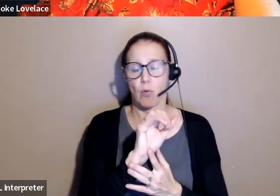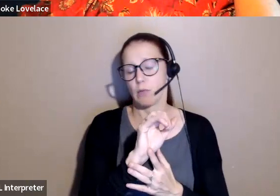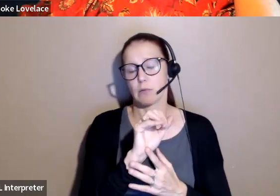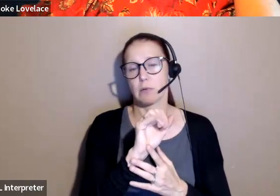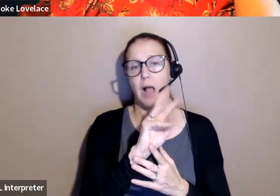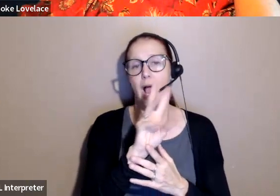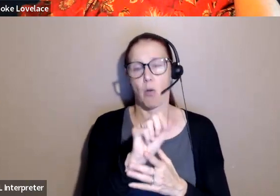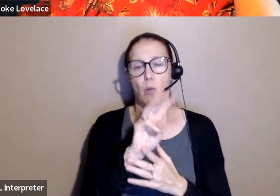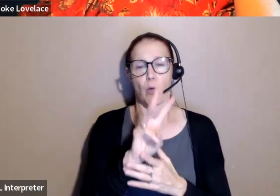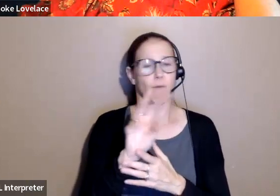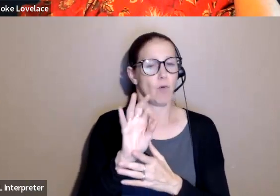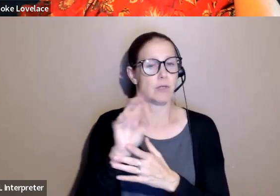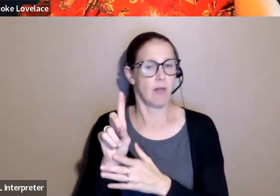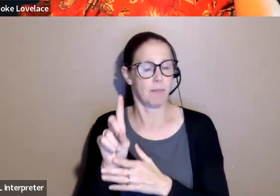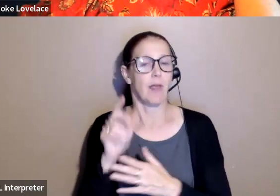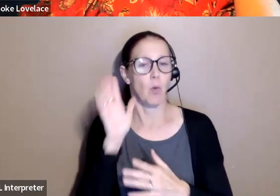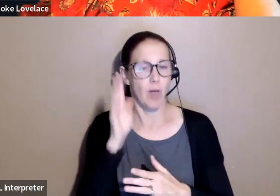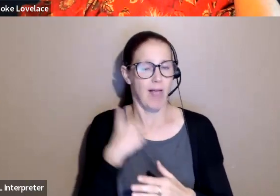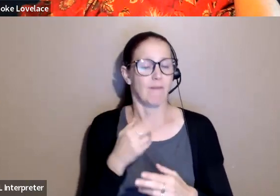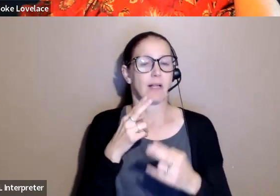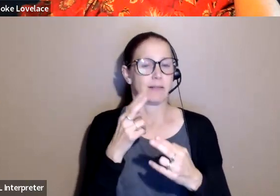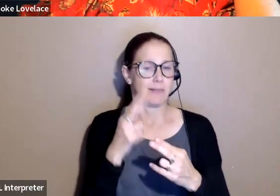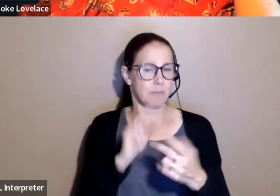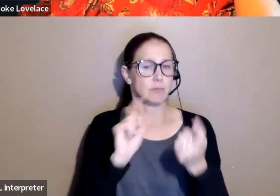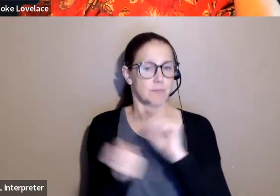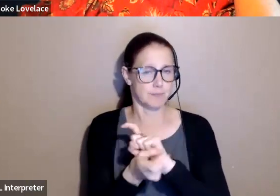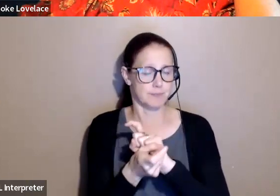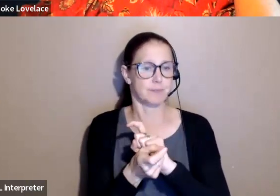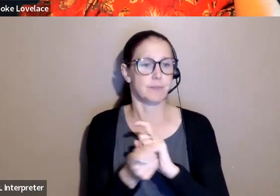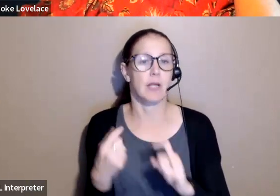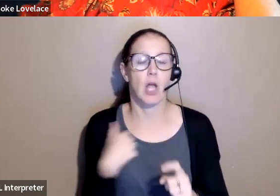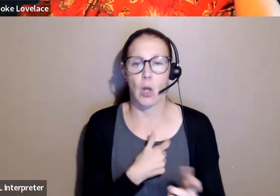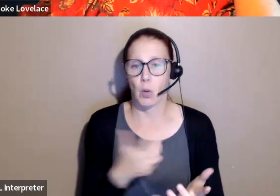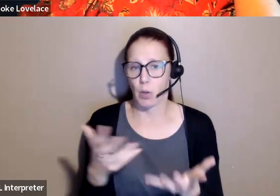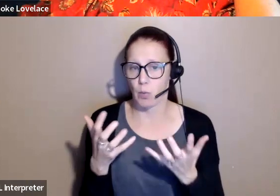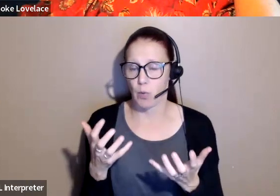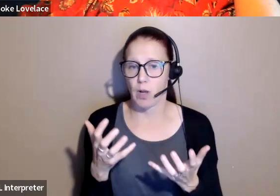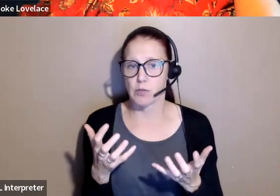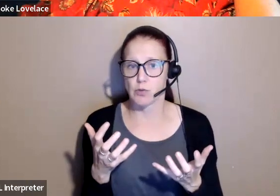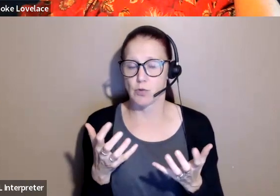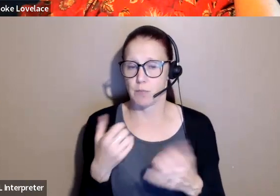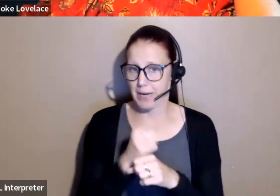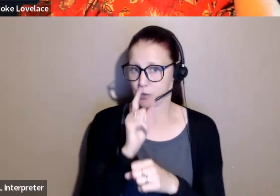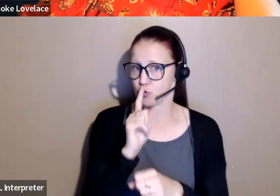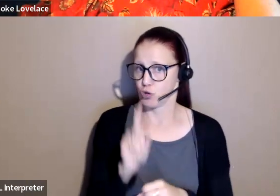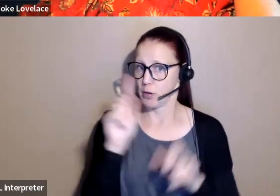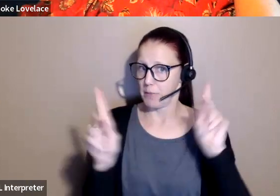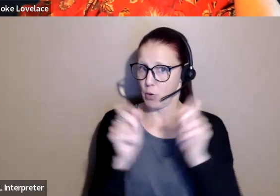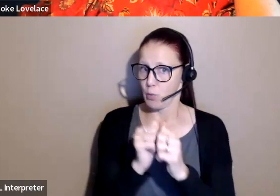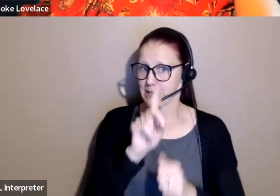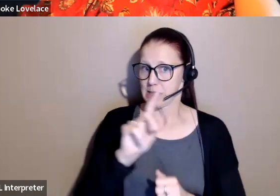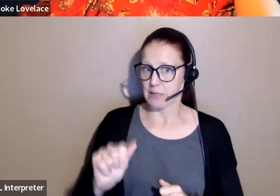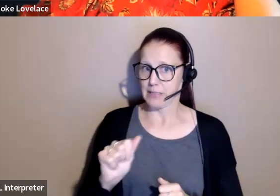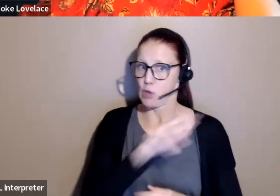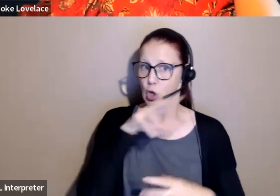Development that's going to have a new name, that we are wanting to ensure that people with disabilities